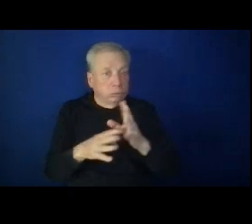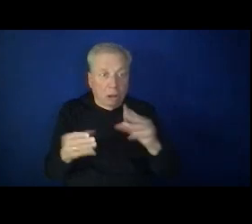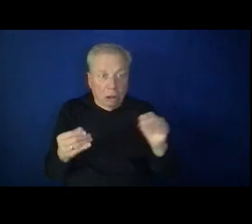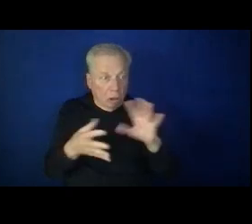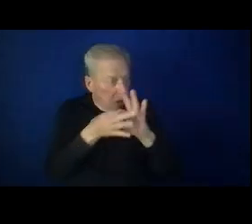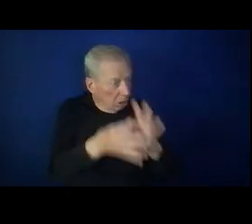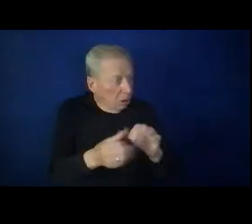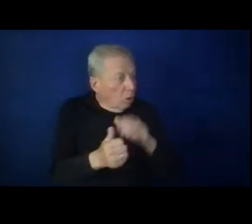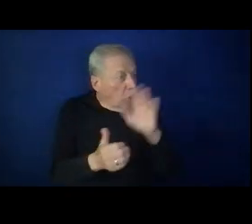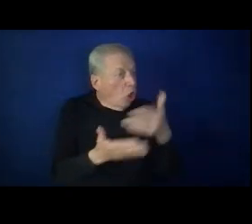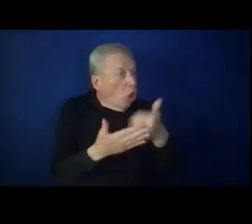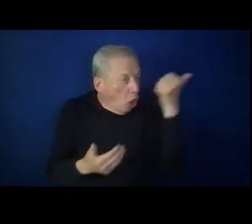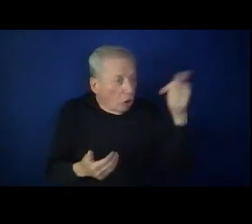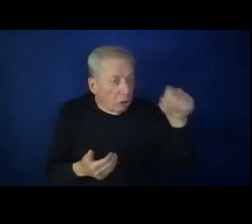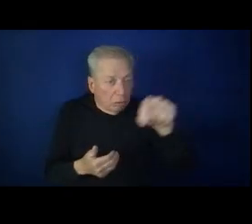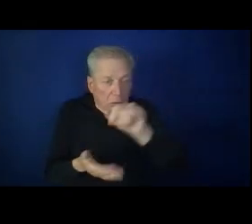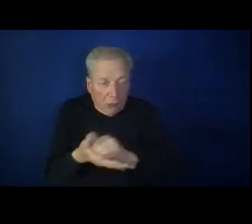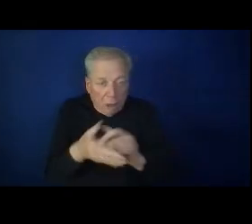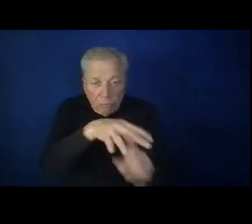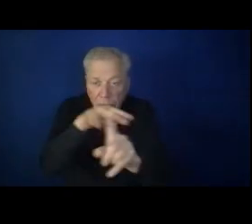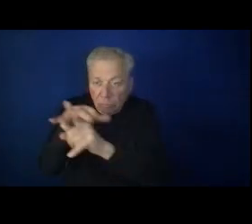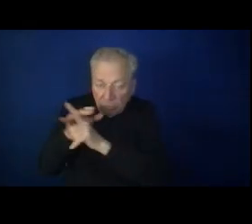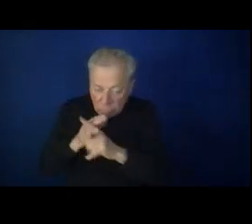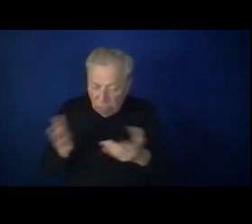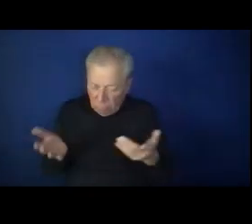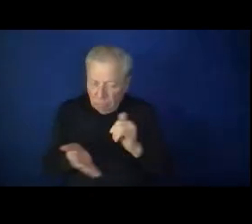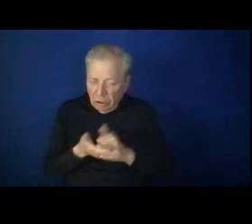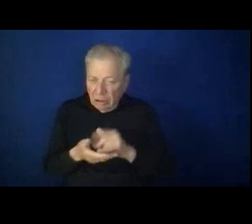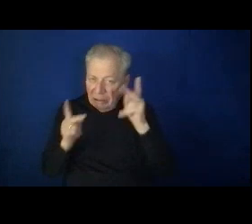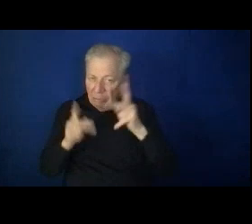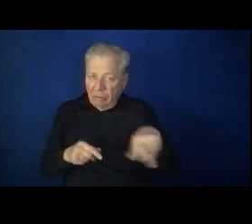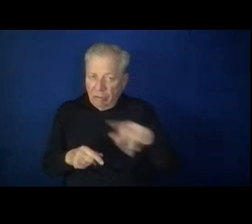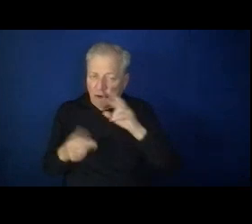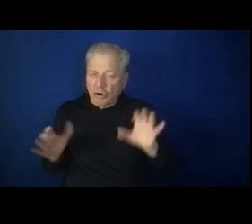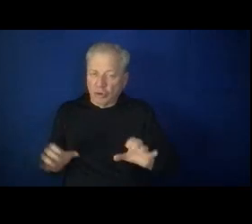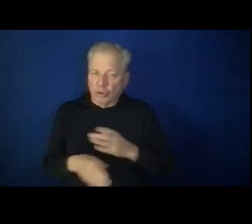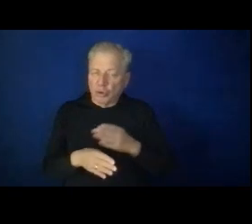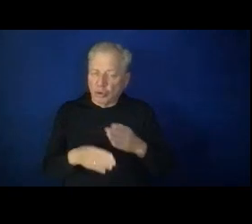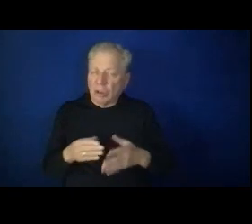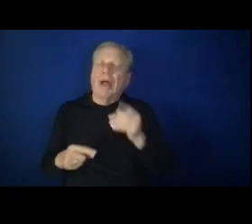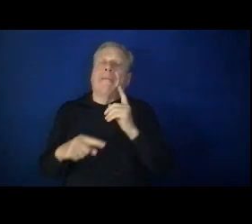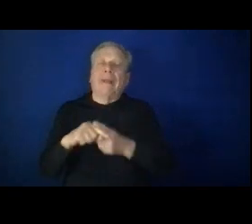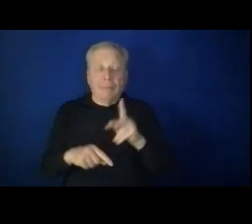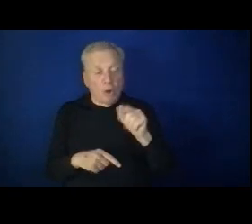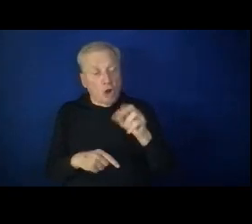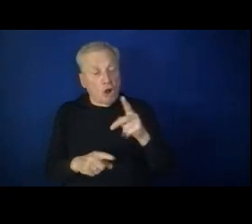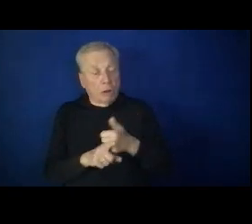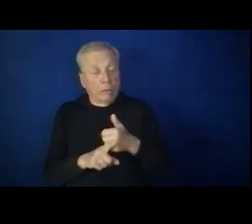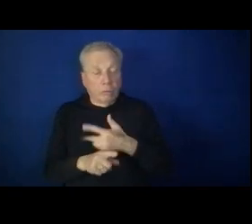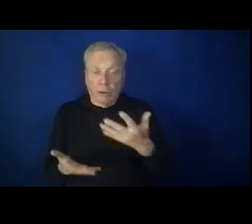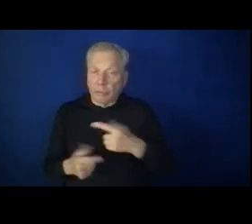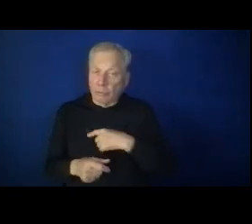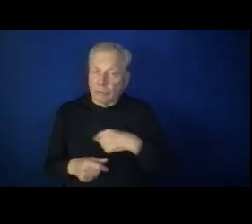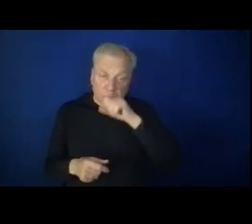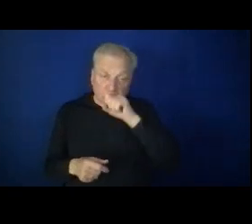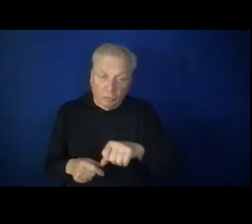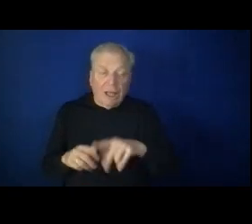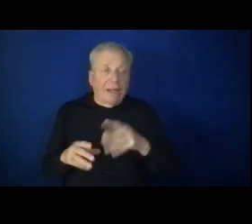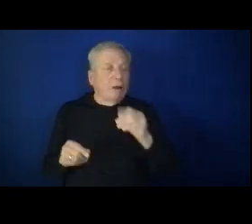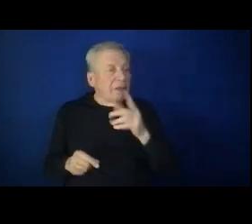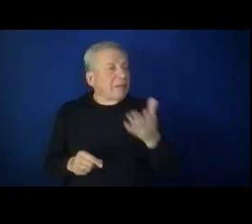other capacities, some of the other things that our folks are doing. And then the part that we'd love to do, and that's just to be able to be out there when